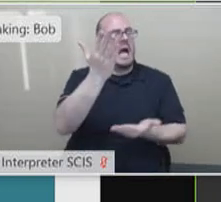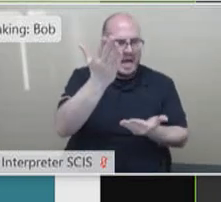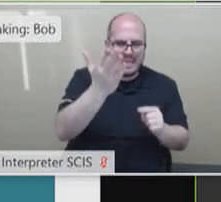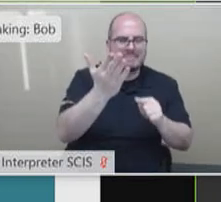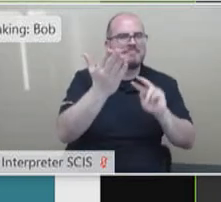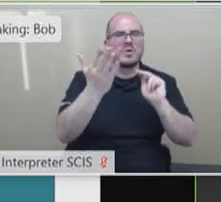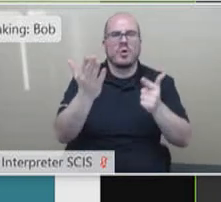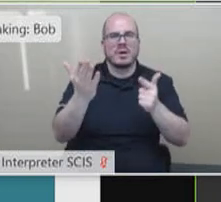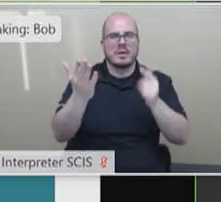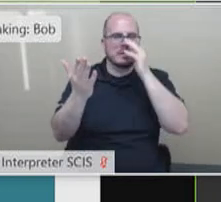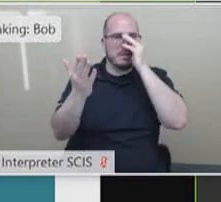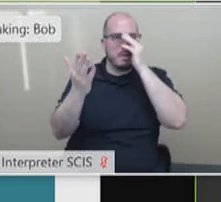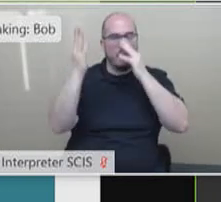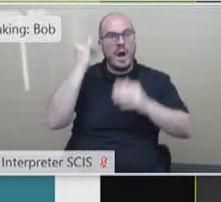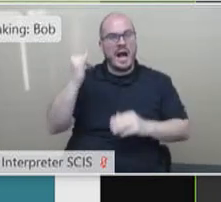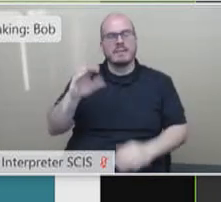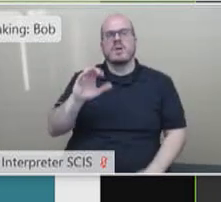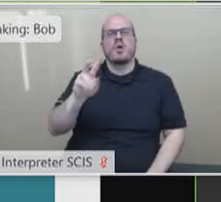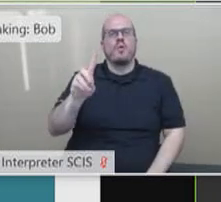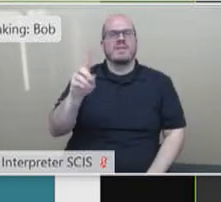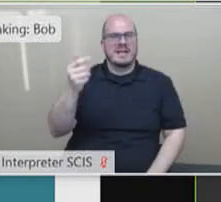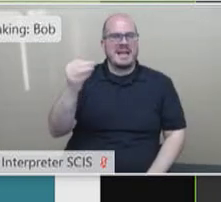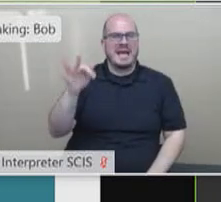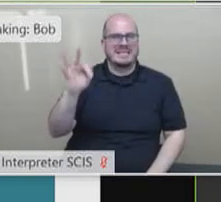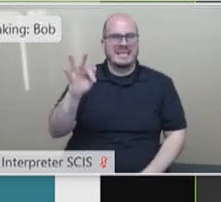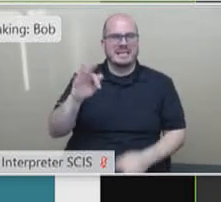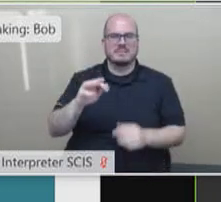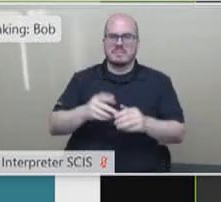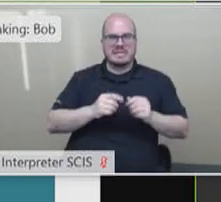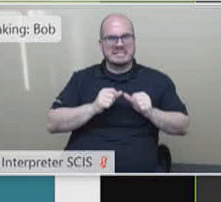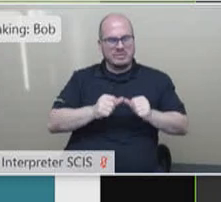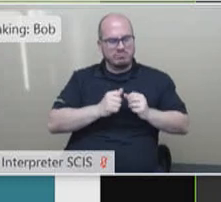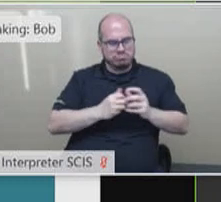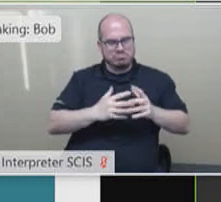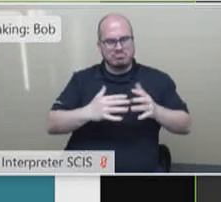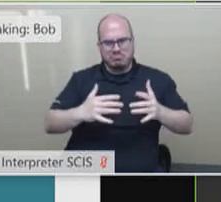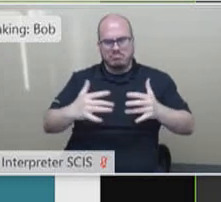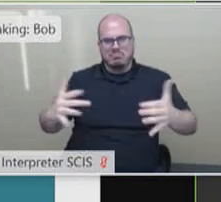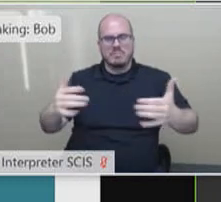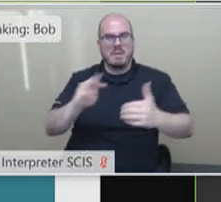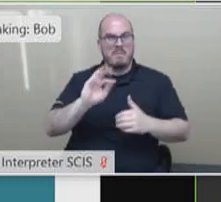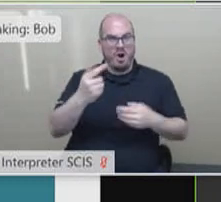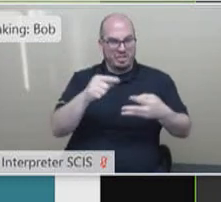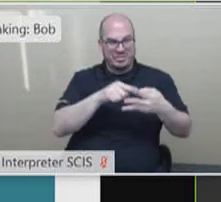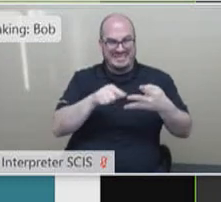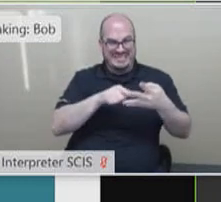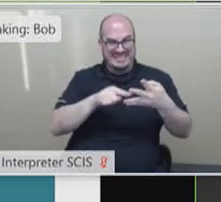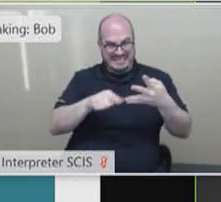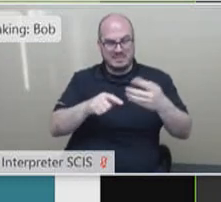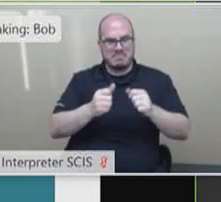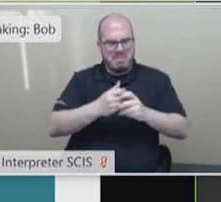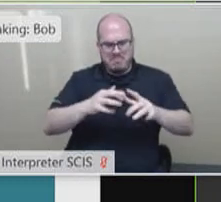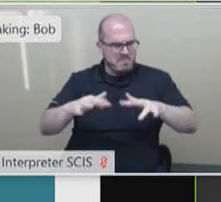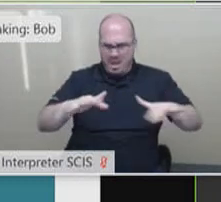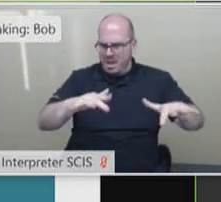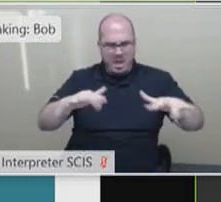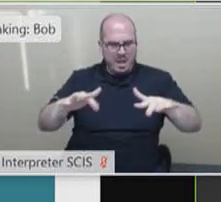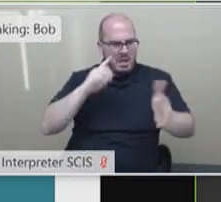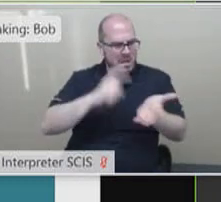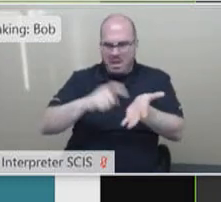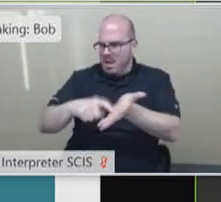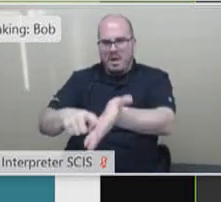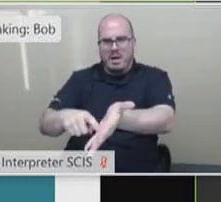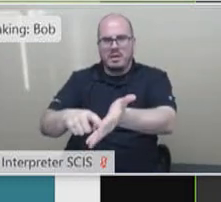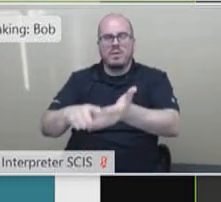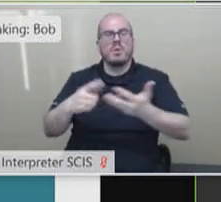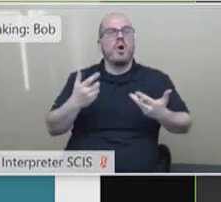that as the pandemic was growing in severity in mid-March, our staff was already in the process of putting the finishing touches